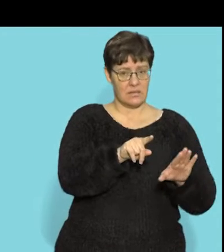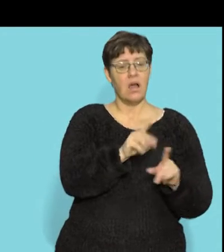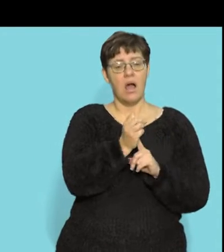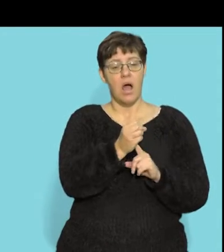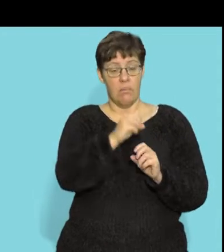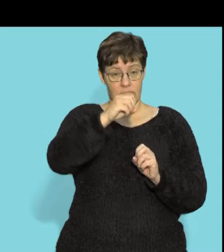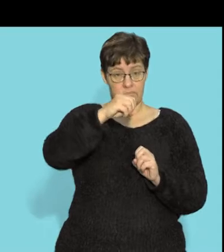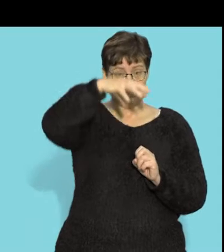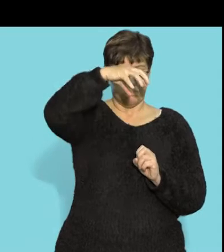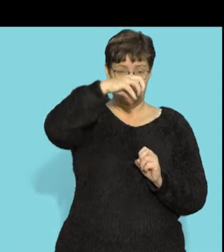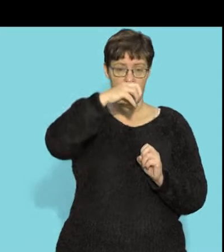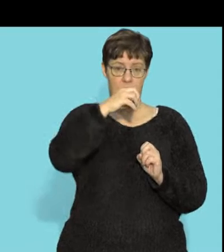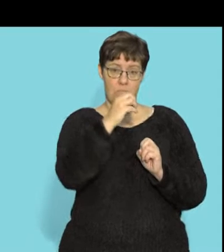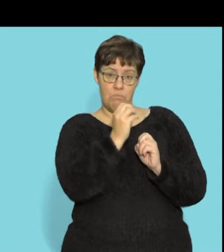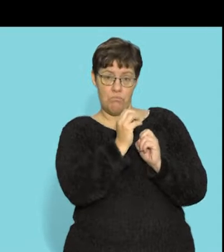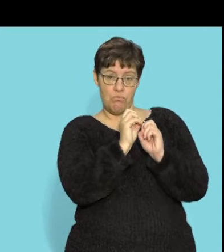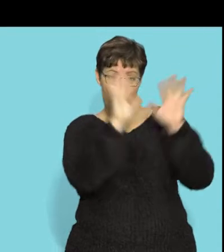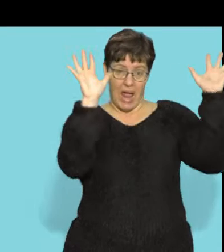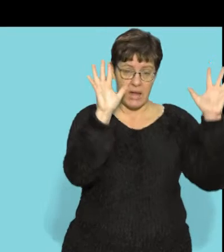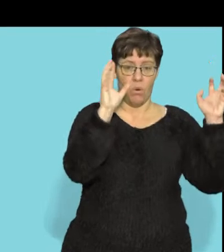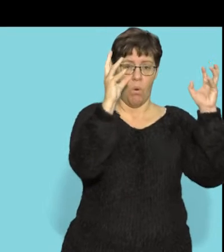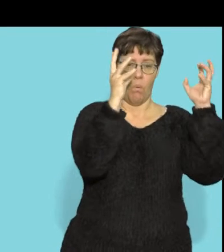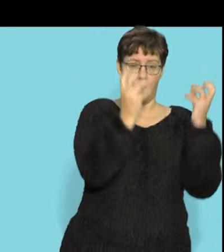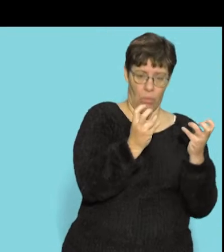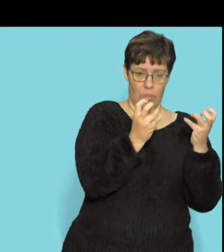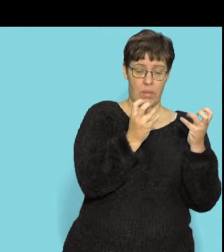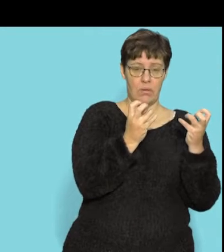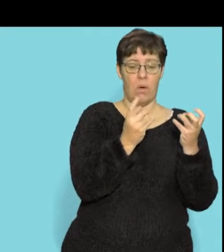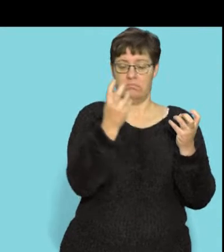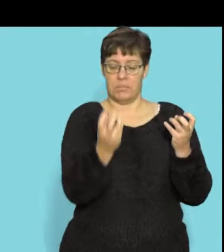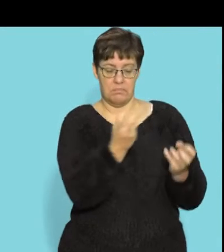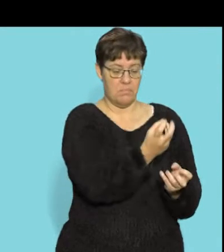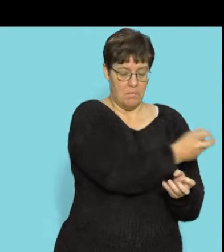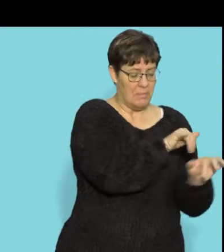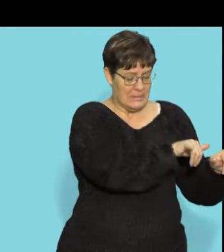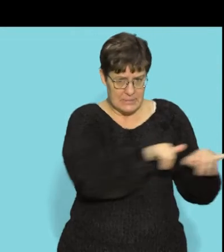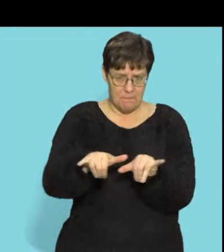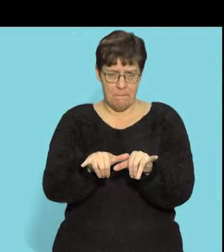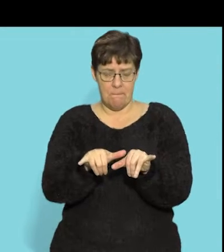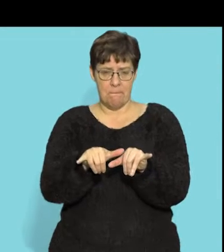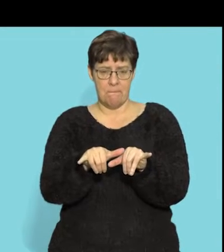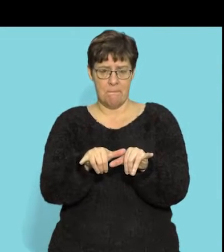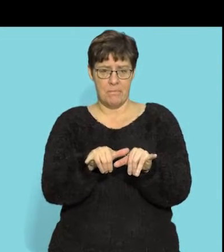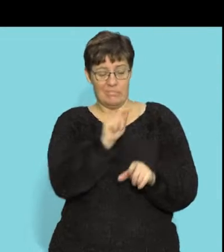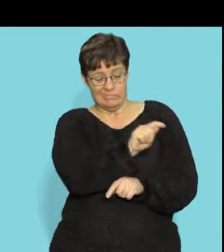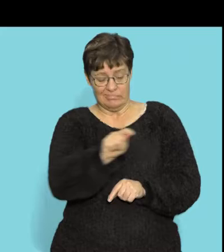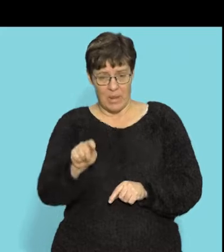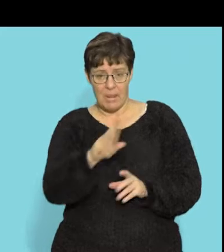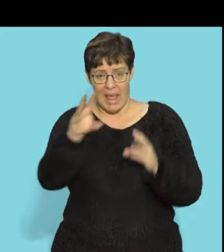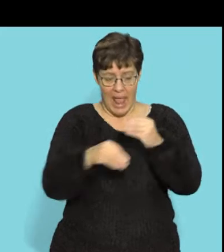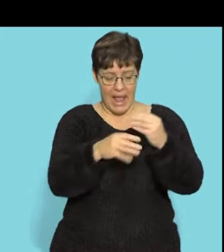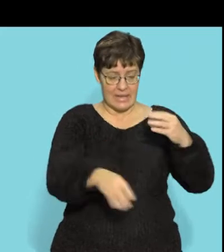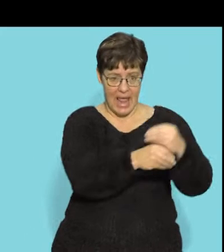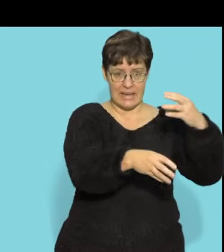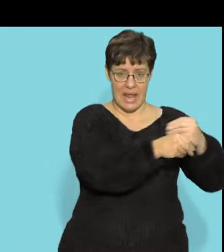end of the day, we want to establish the effect of having more identical light bulbs, in series,